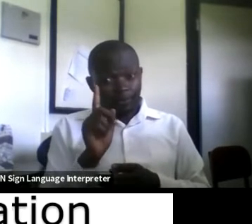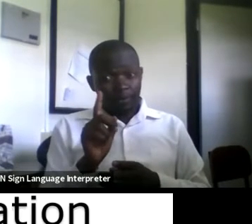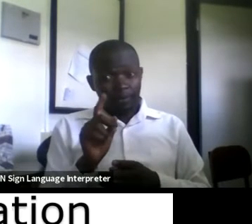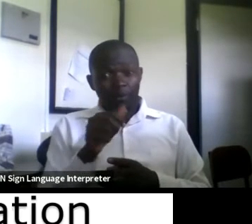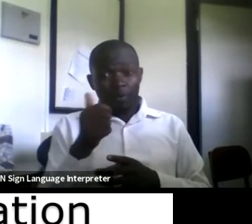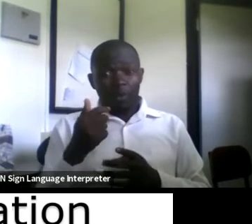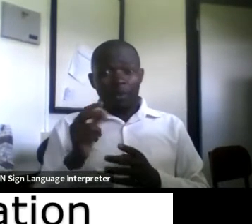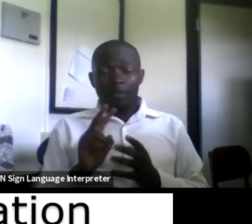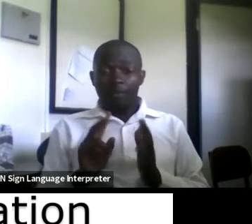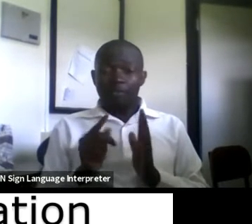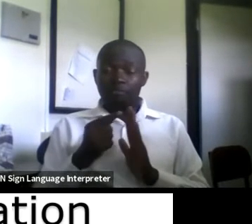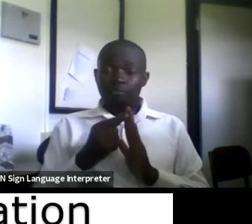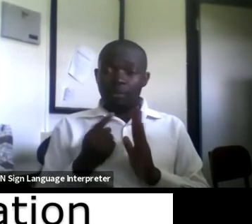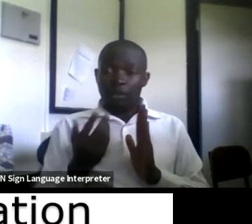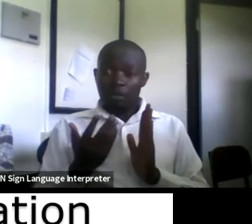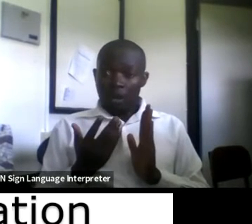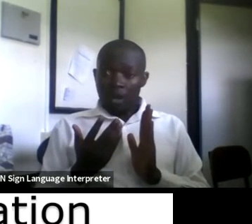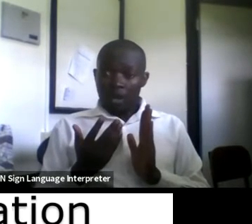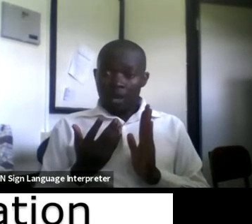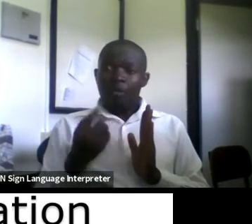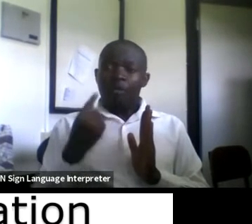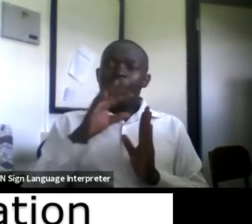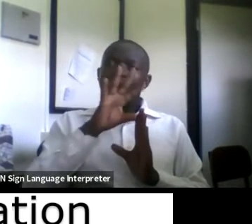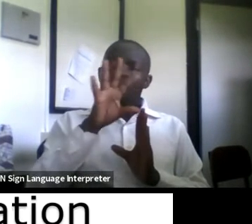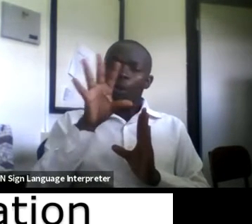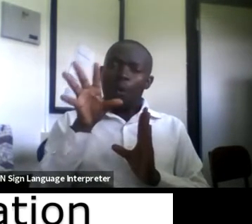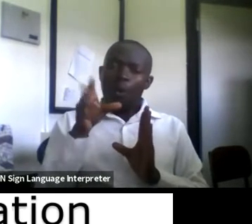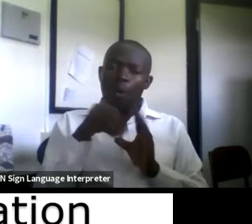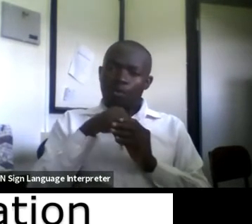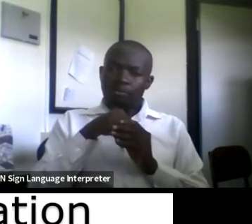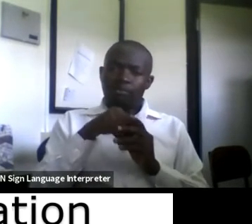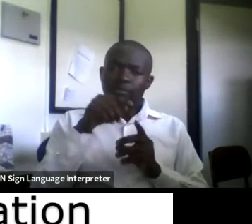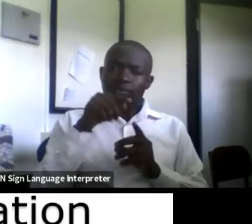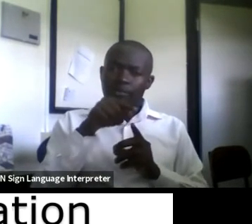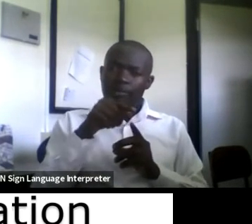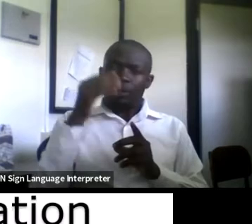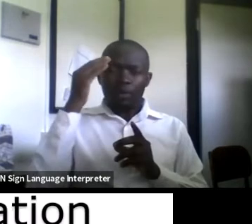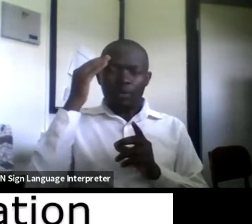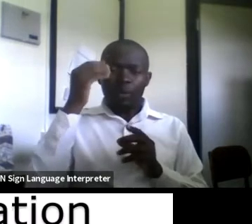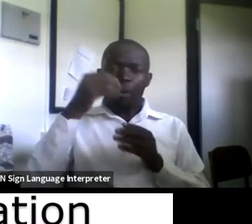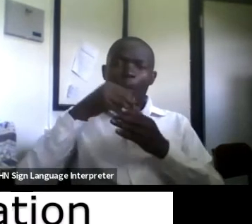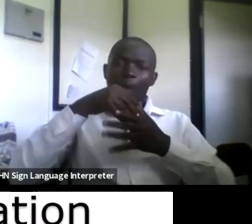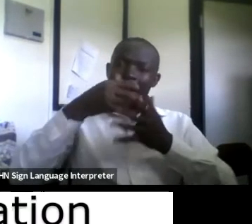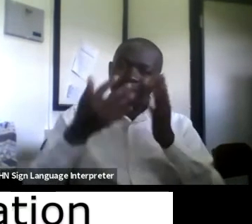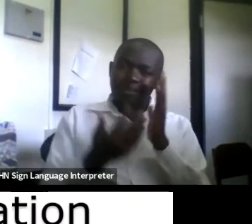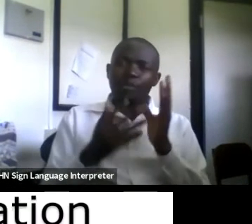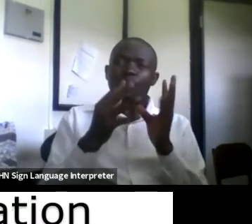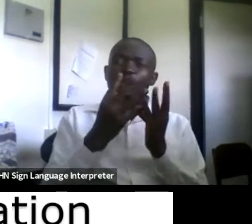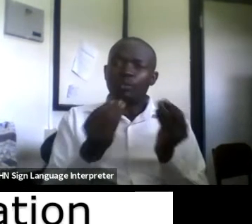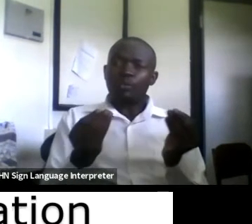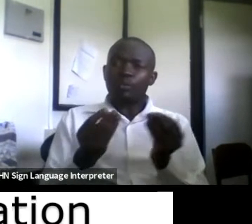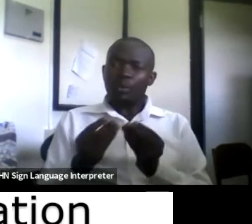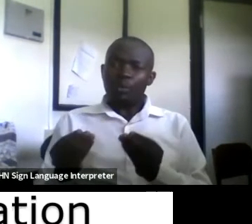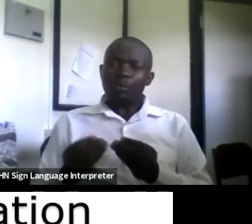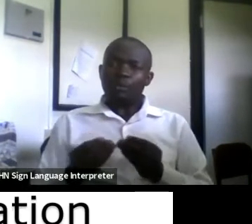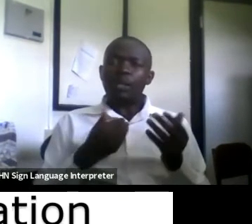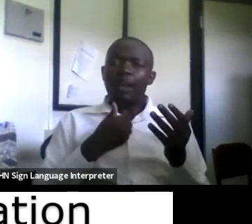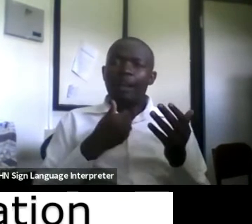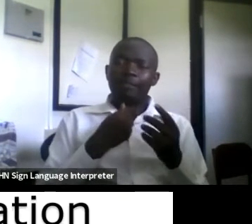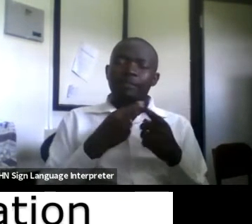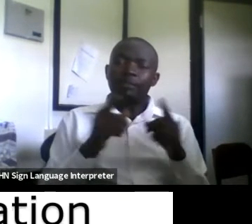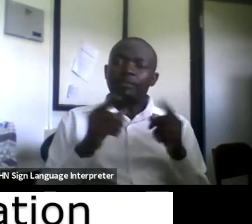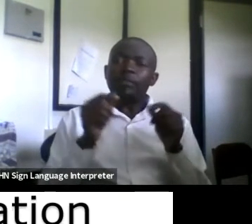to be passed. So all these parallel or, multiple resolutions are passed. There are larger frameworks.